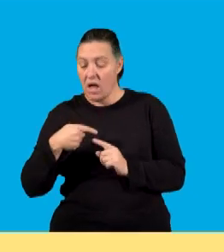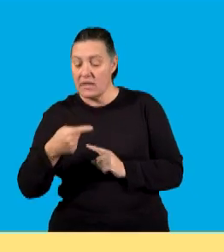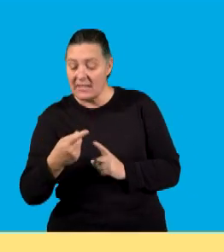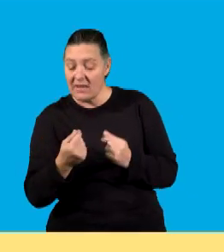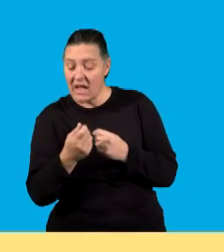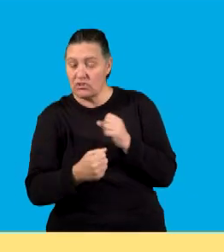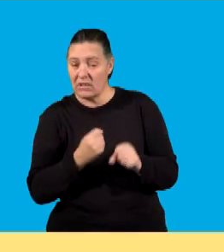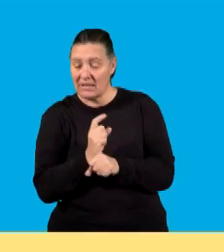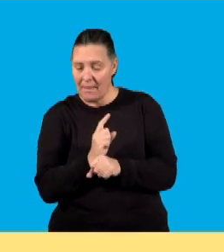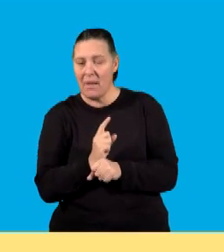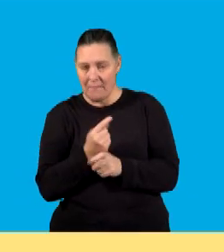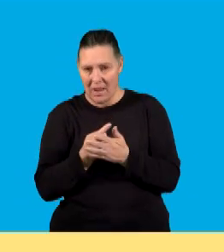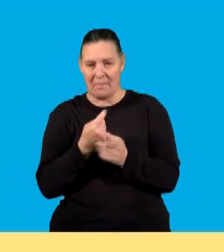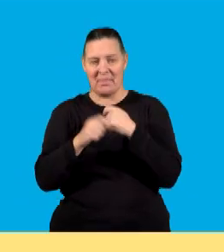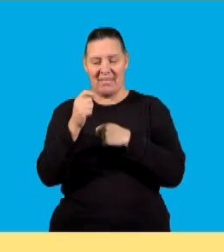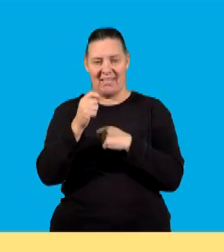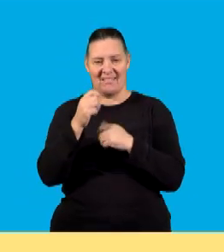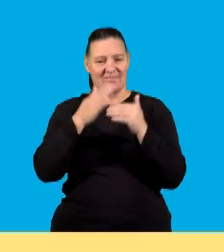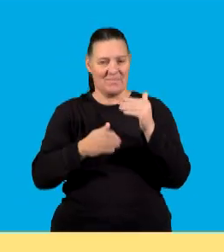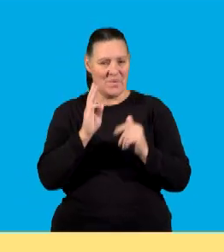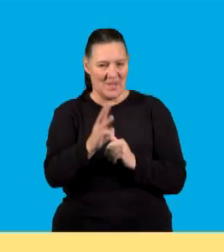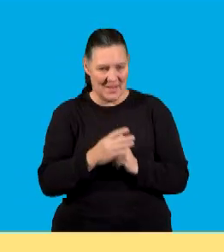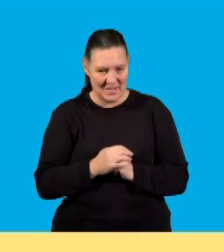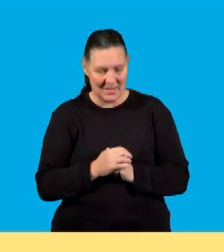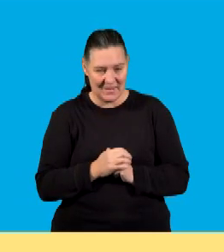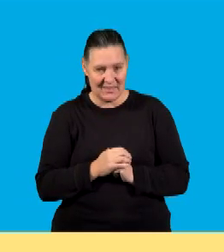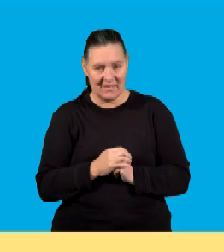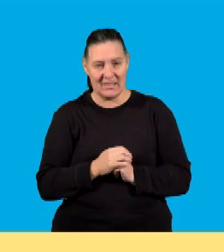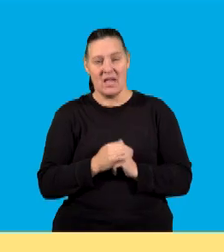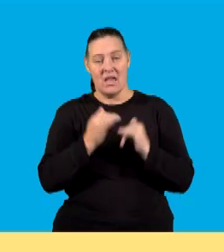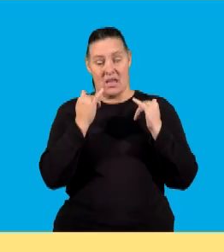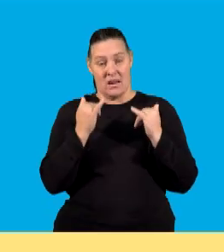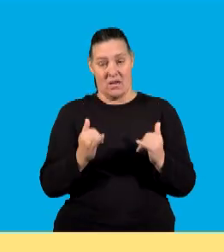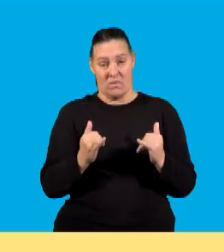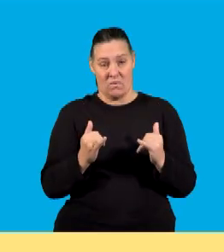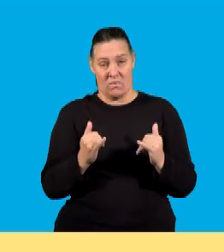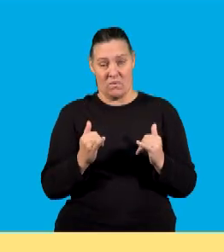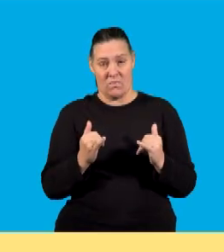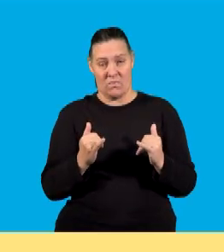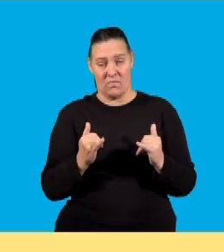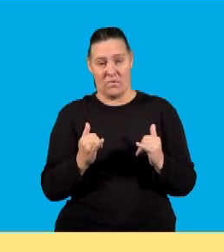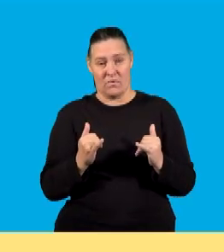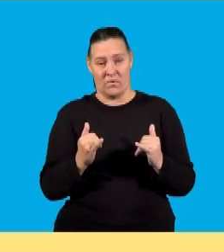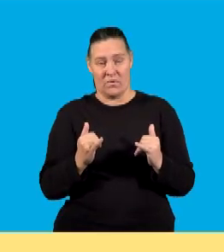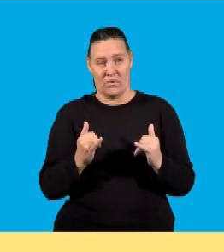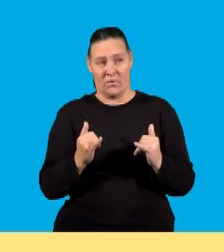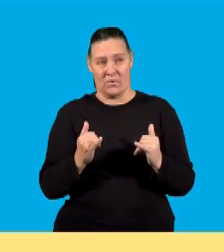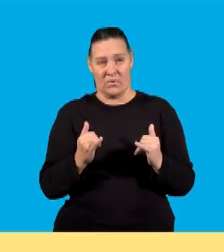period. Now, what I'm going to do is, I am now going to come